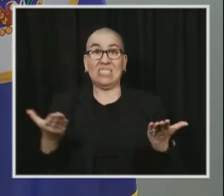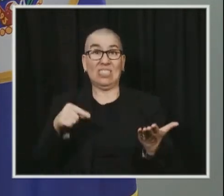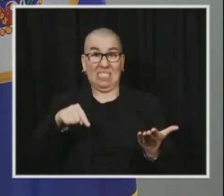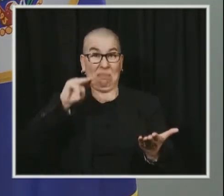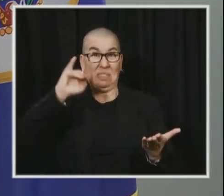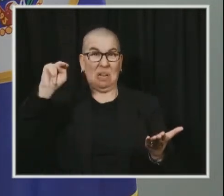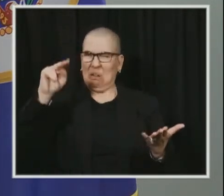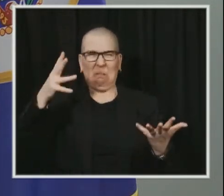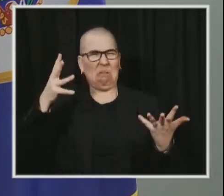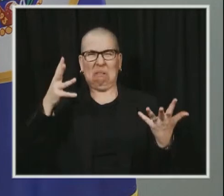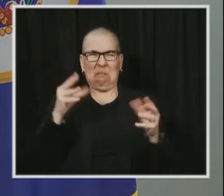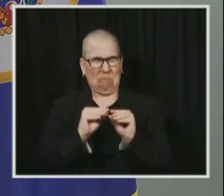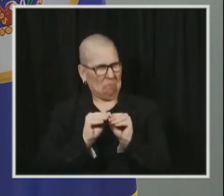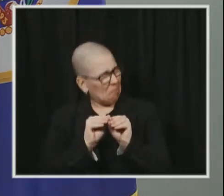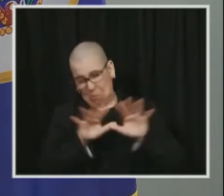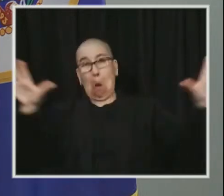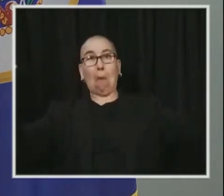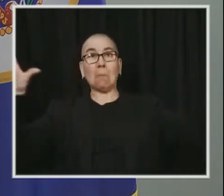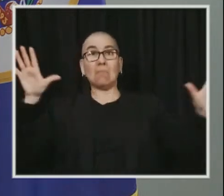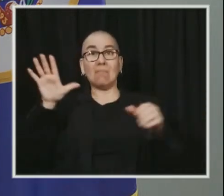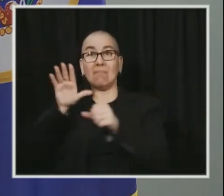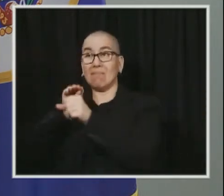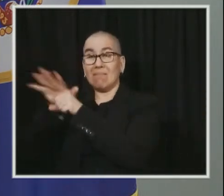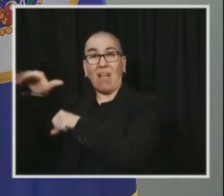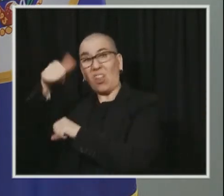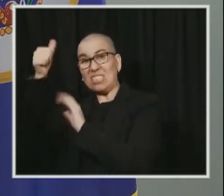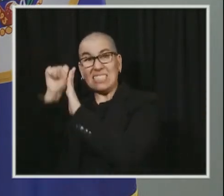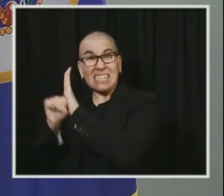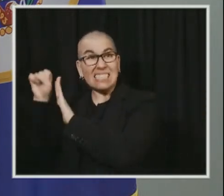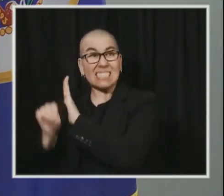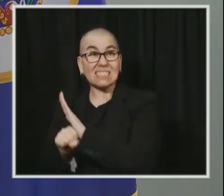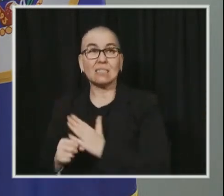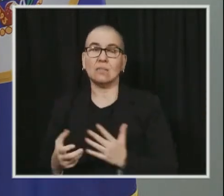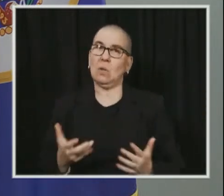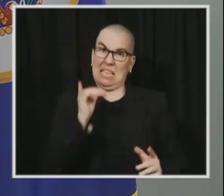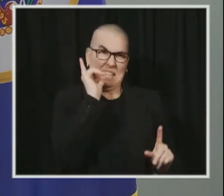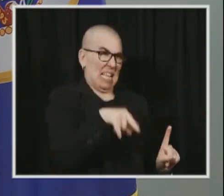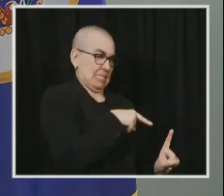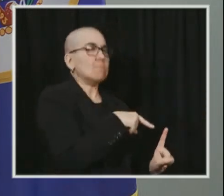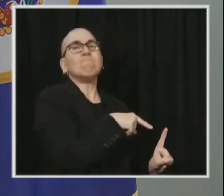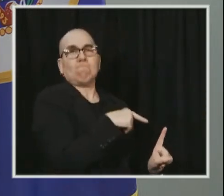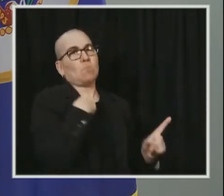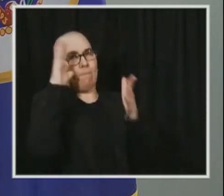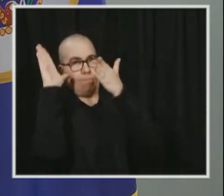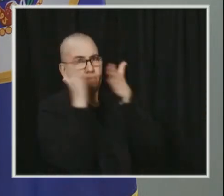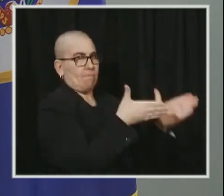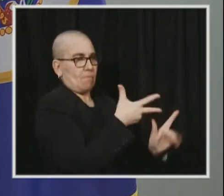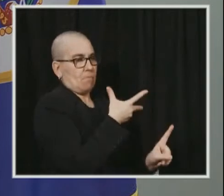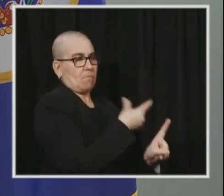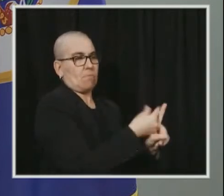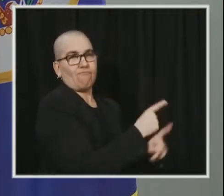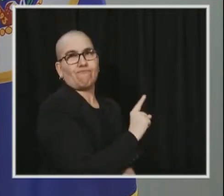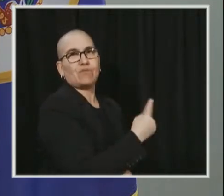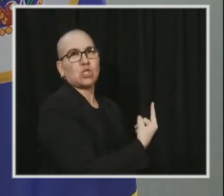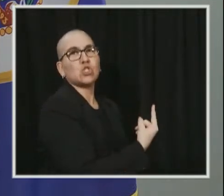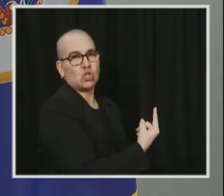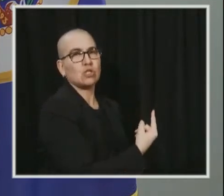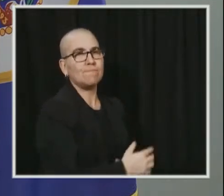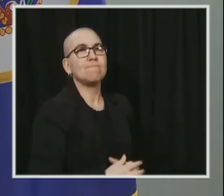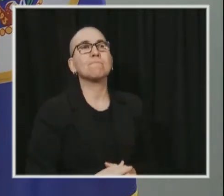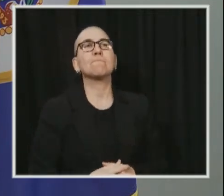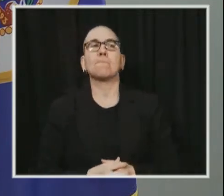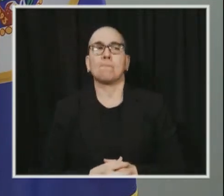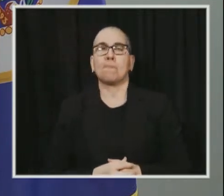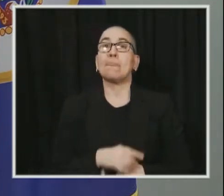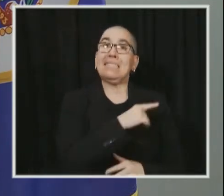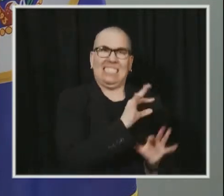many reasons to prioritize this group. So that's, and as the governor mentioned, these are both kind of defined populations, and